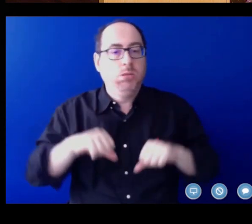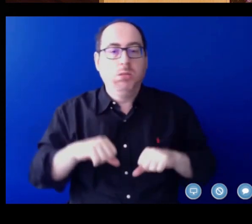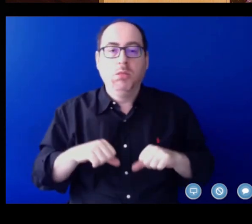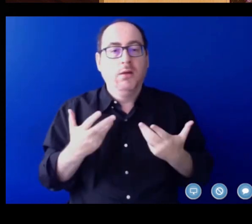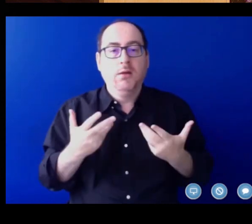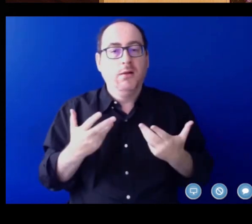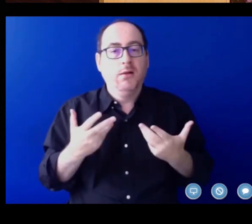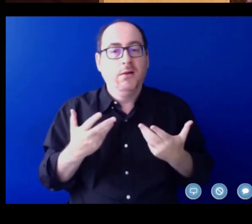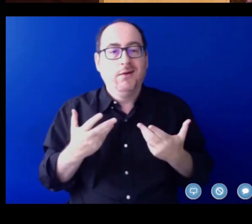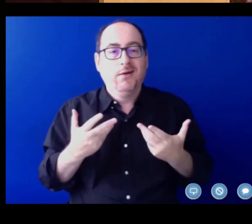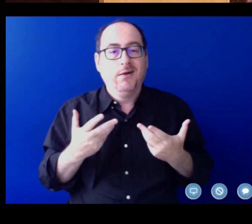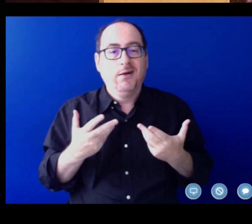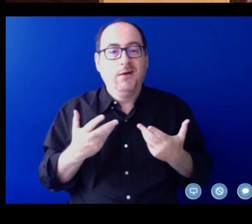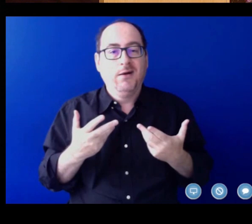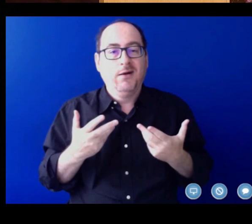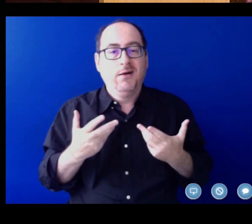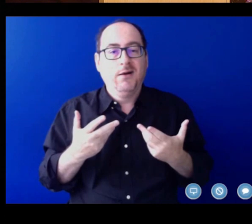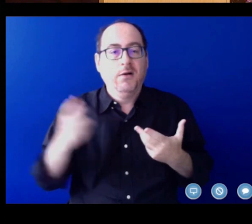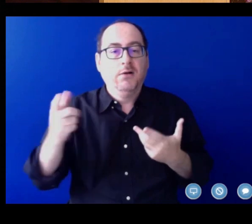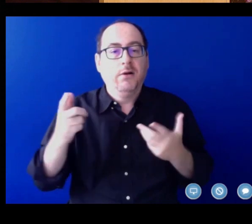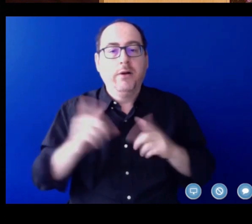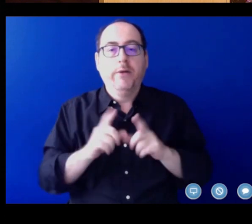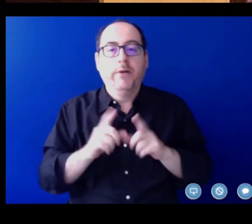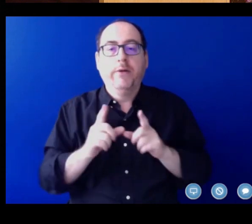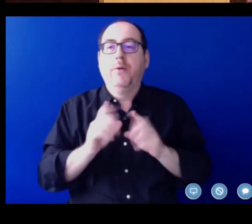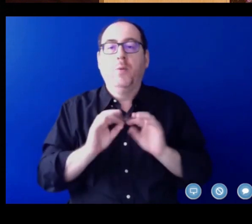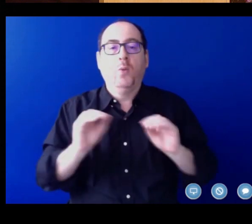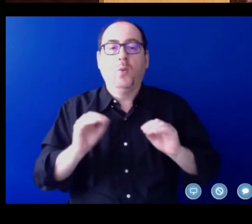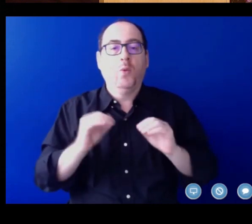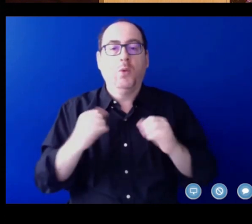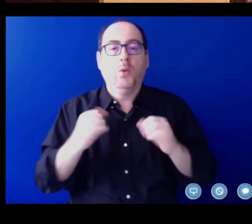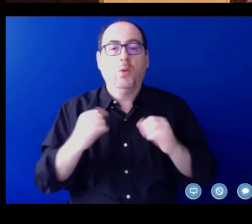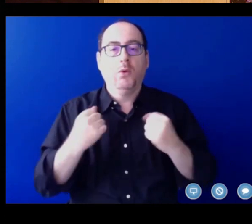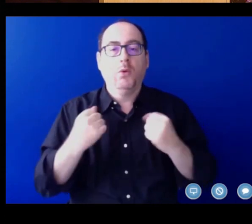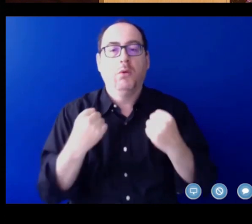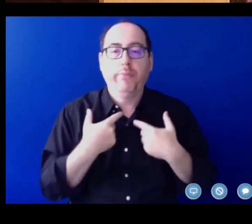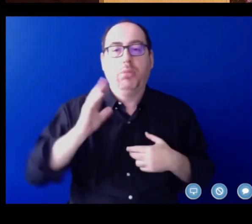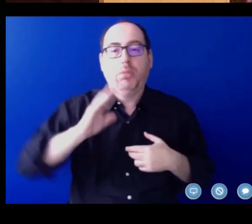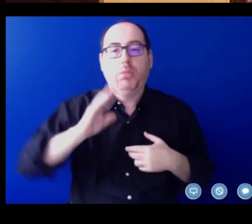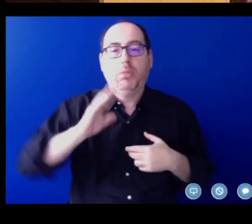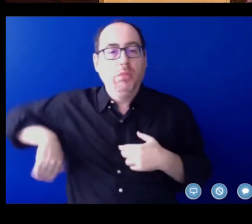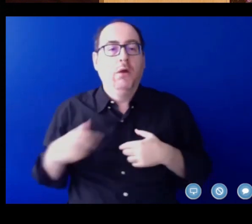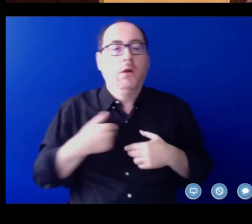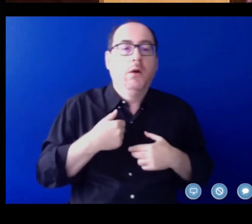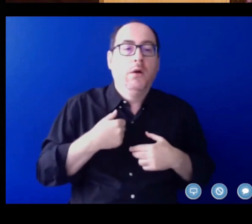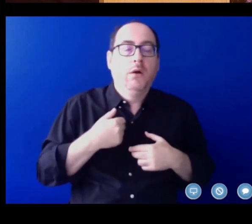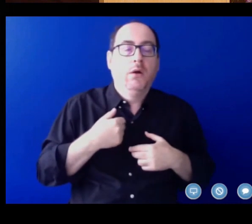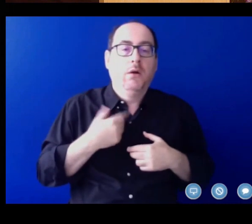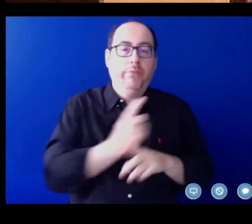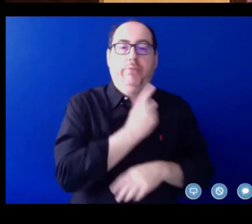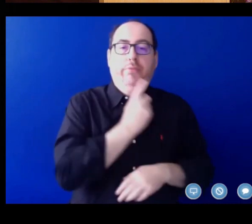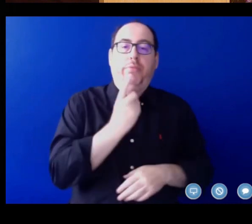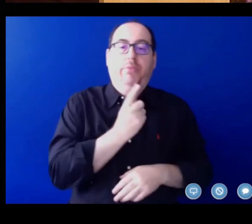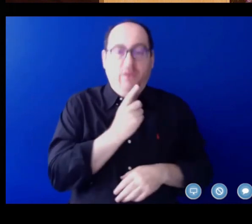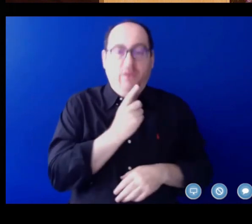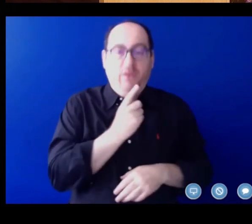school, and therefore significantly poorer achievement and associated poor long-term prospects. So the Refugee